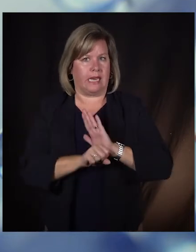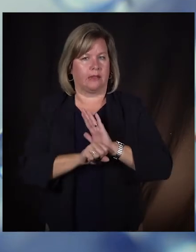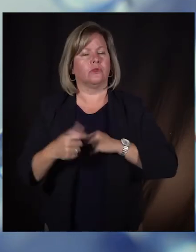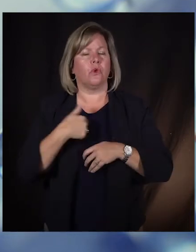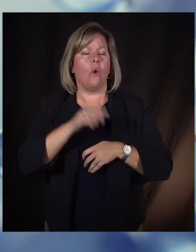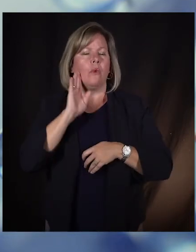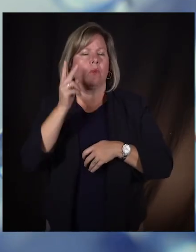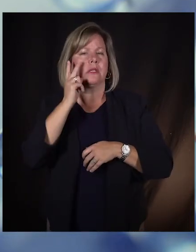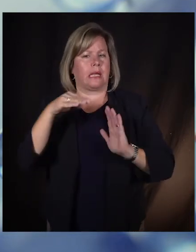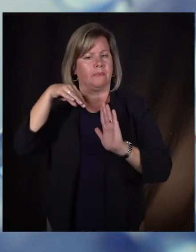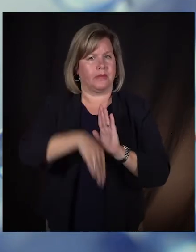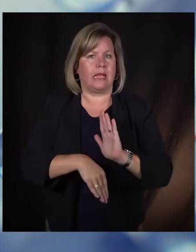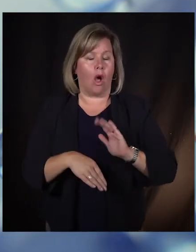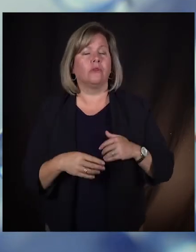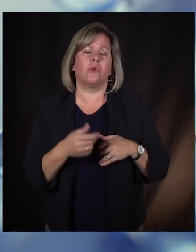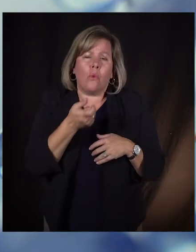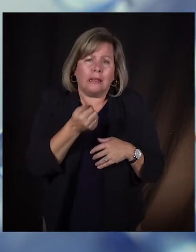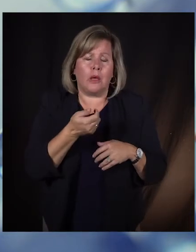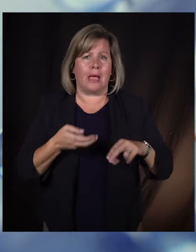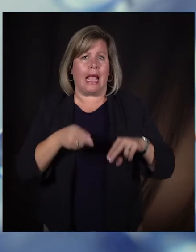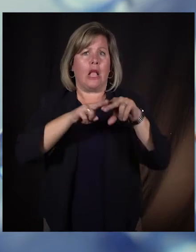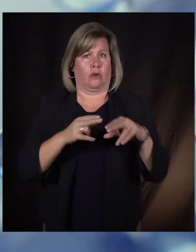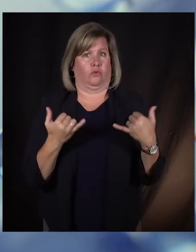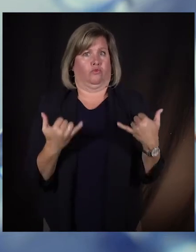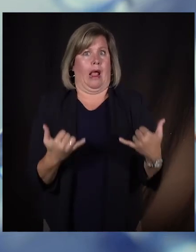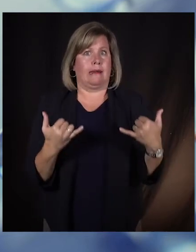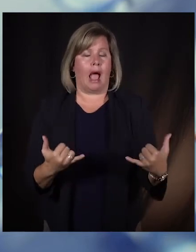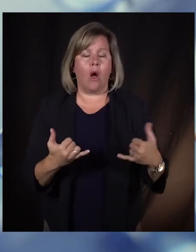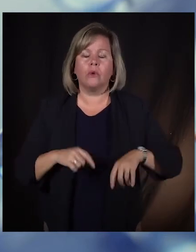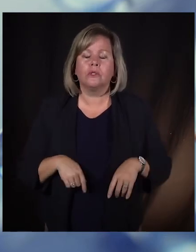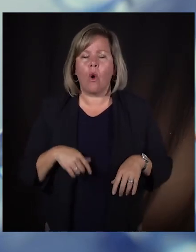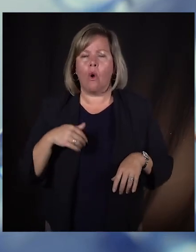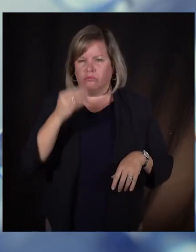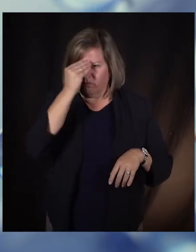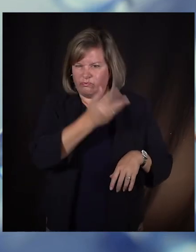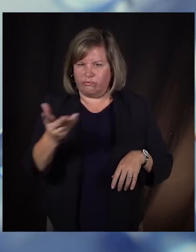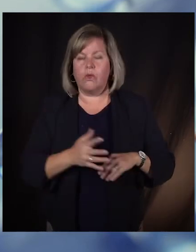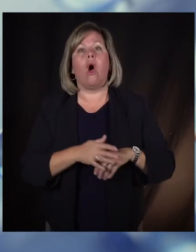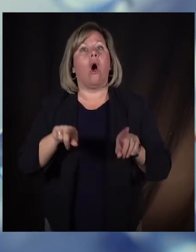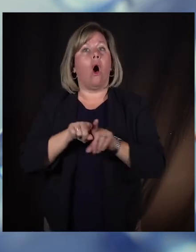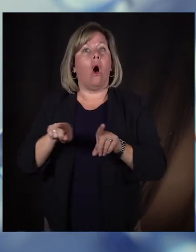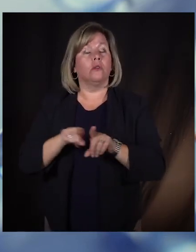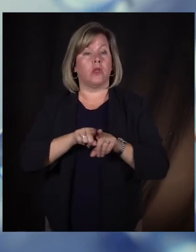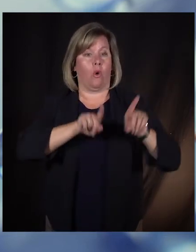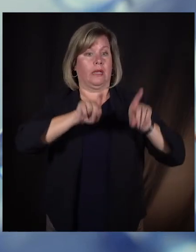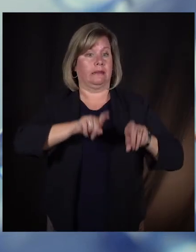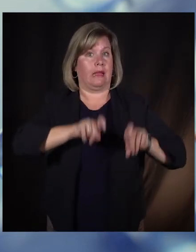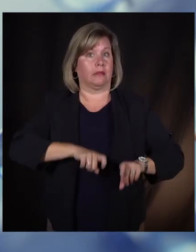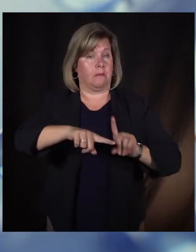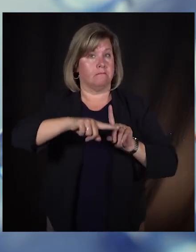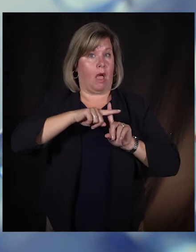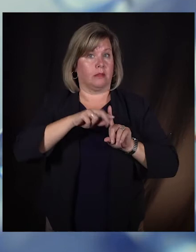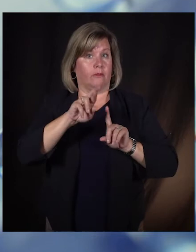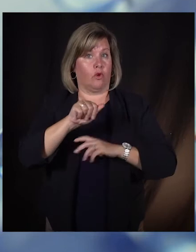increase, so please be aware of that. Our positivity rate has also gone up a little bit. We're at